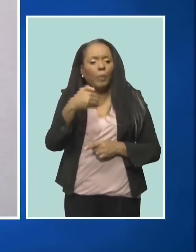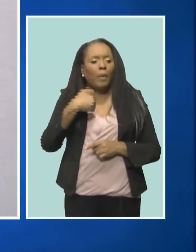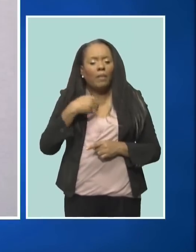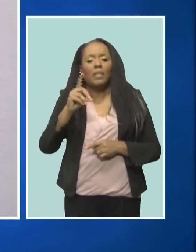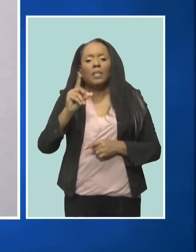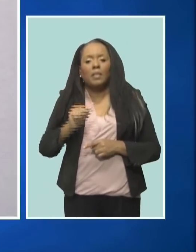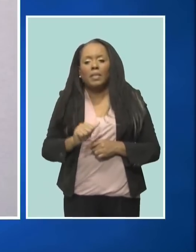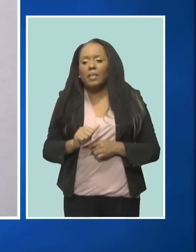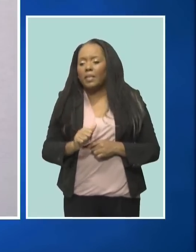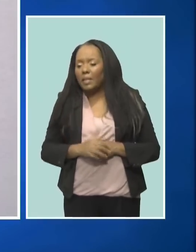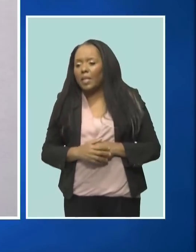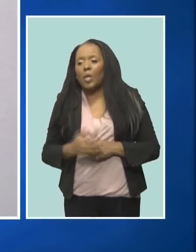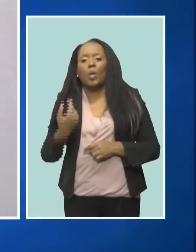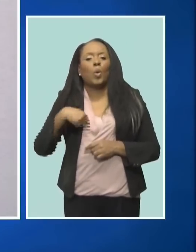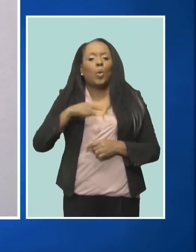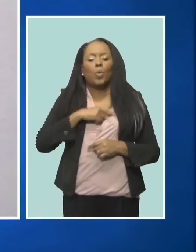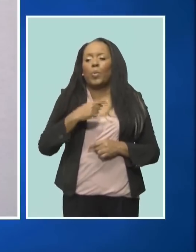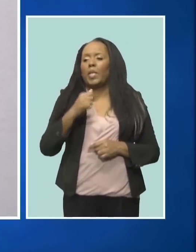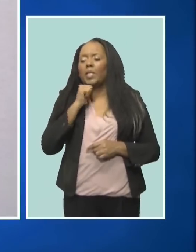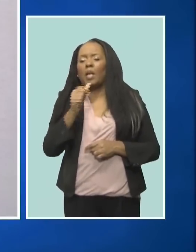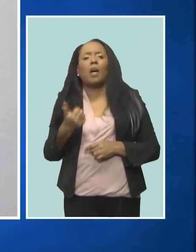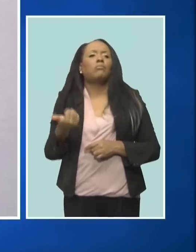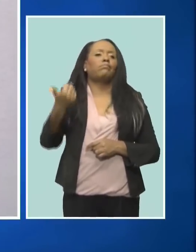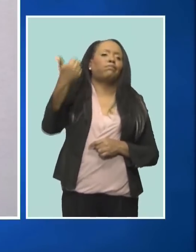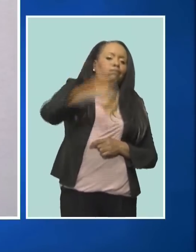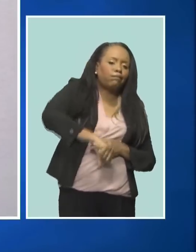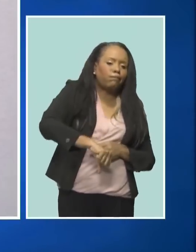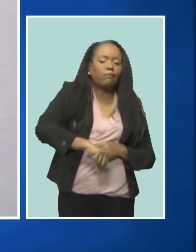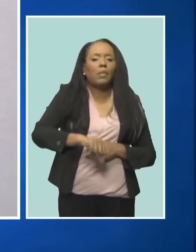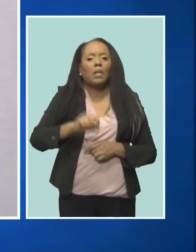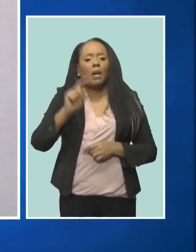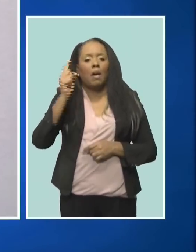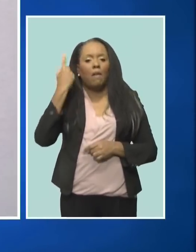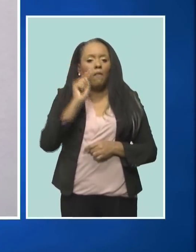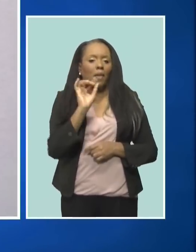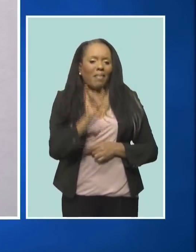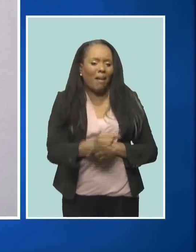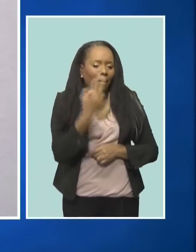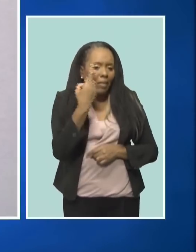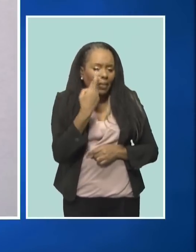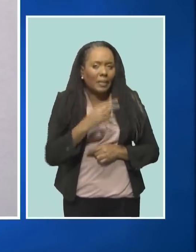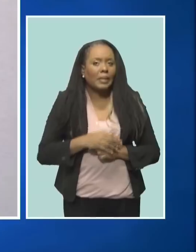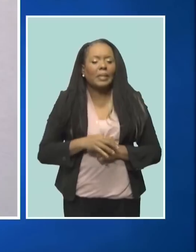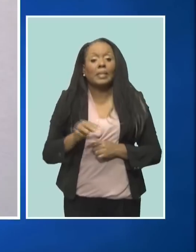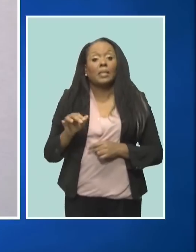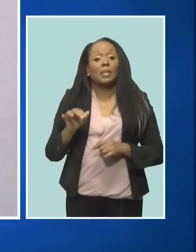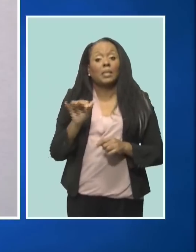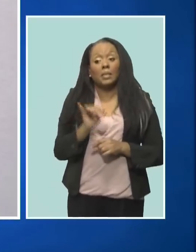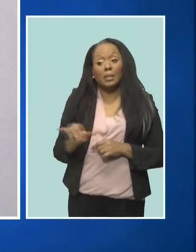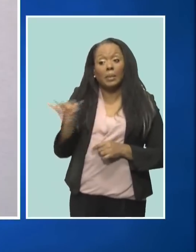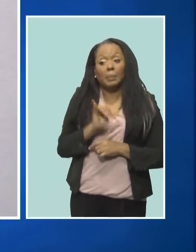having a disability. Similarly, on medical and life insurance,